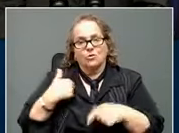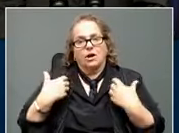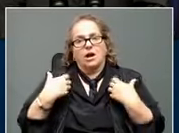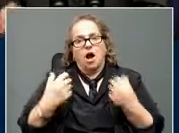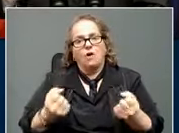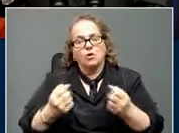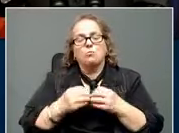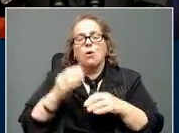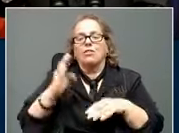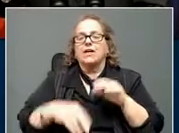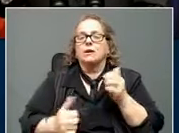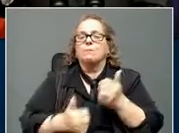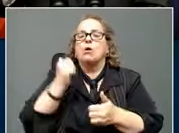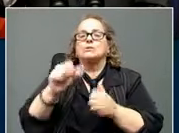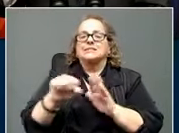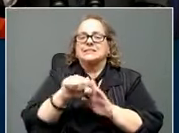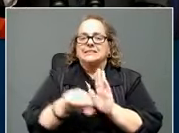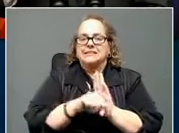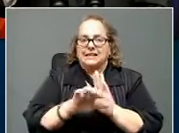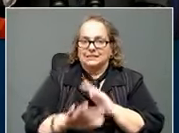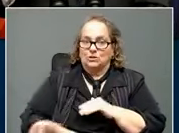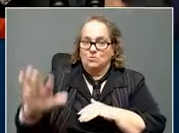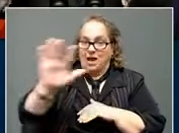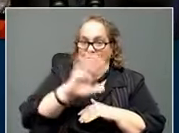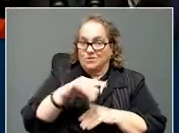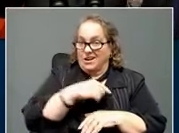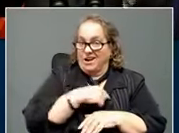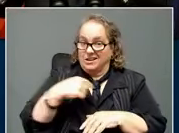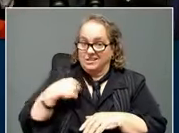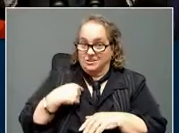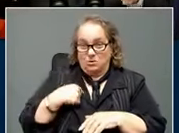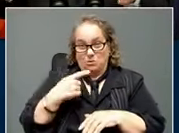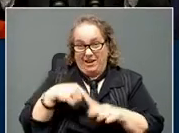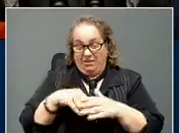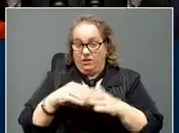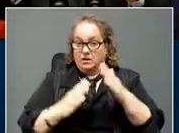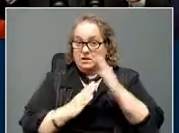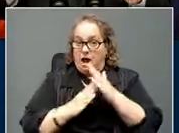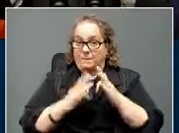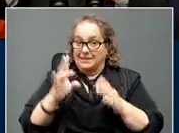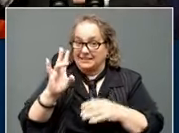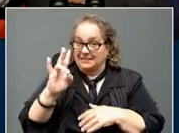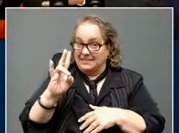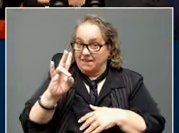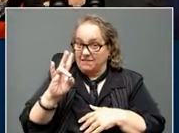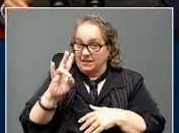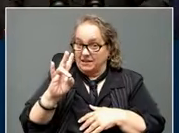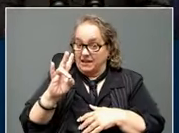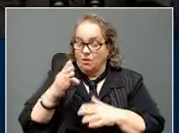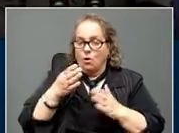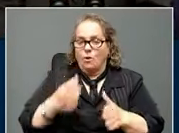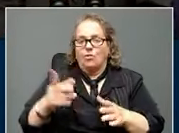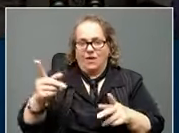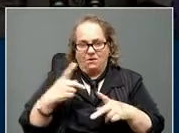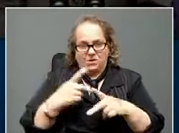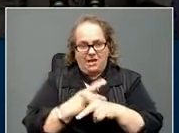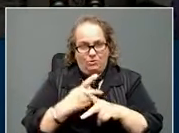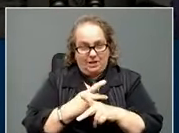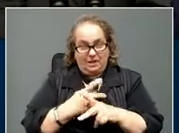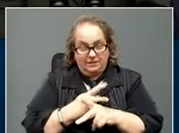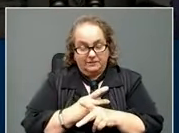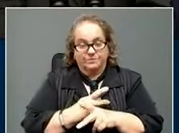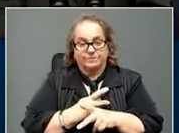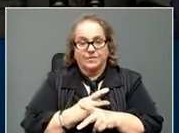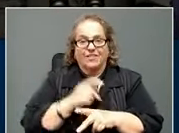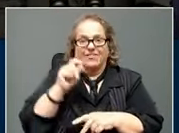around us. In fact, I think we were in the top seven in the way their calculations worked, and thus move those